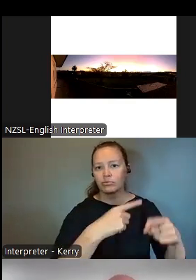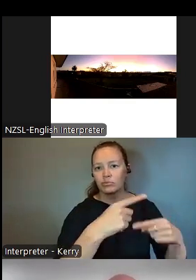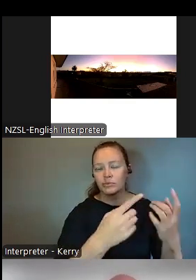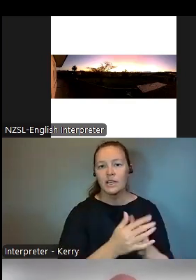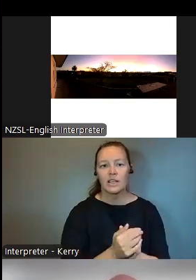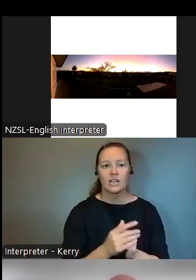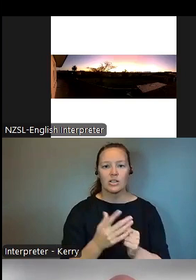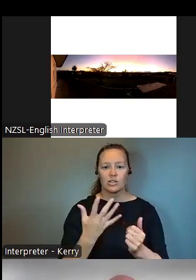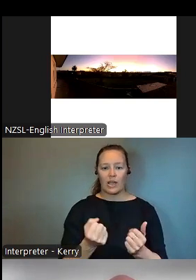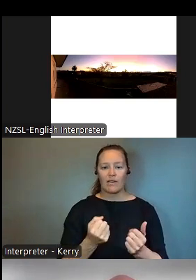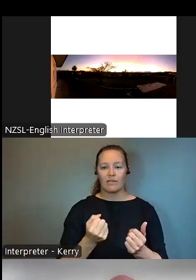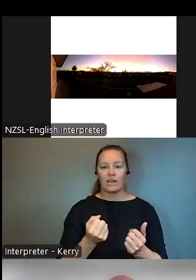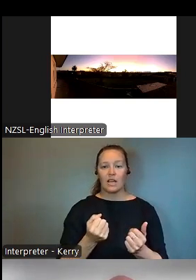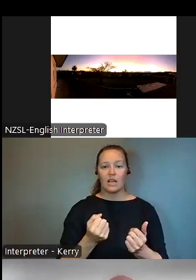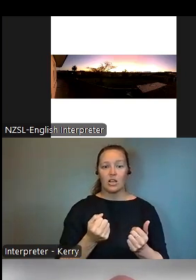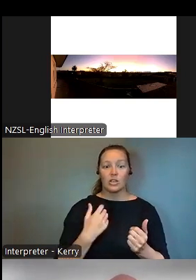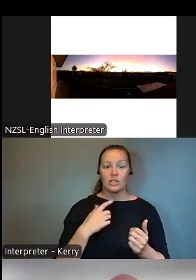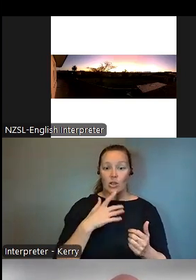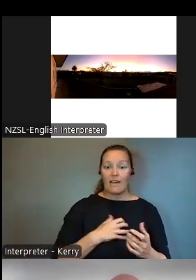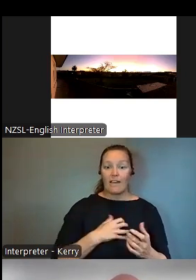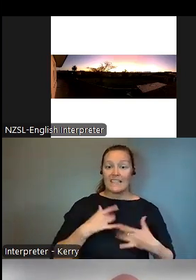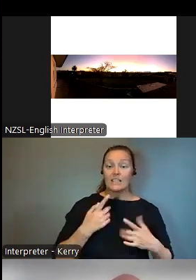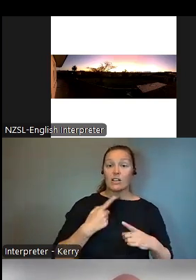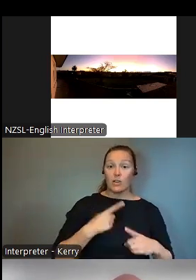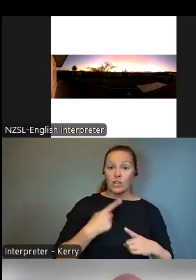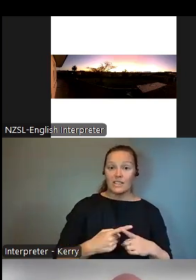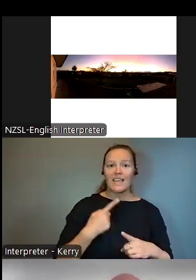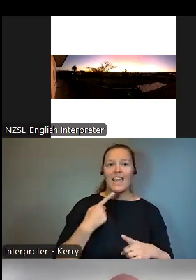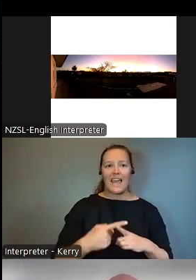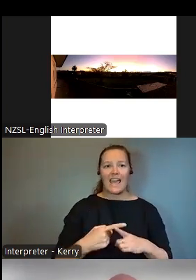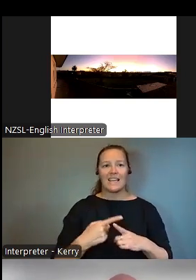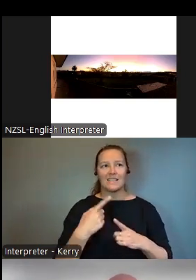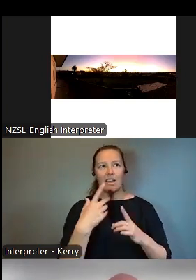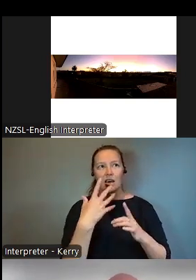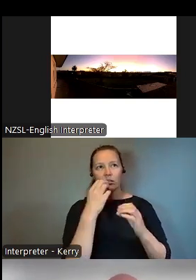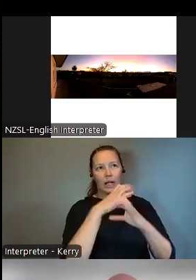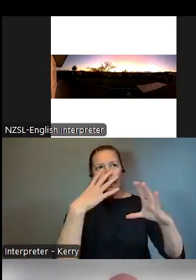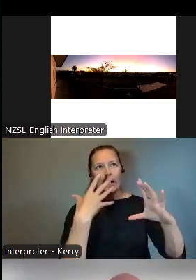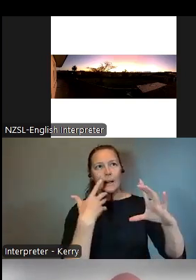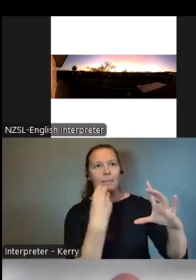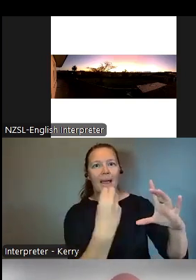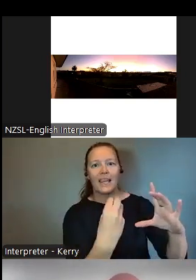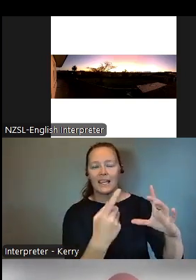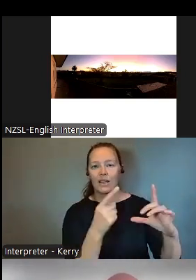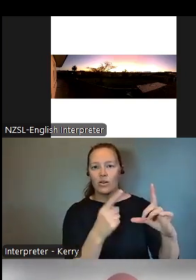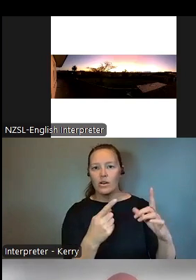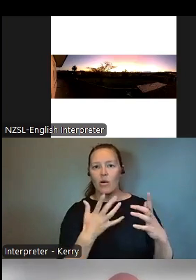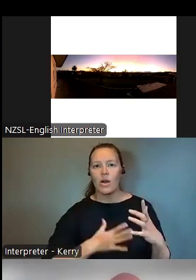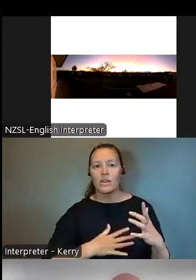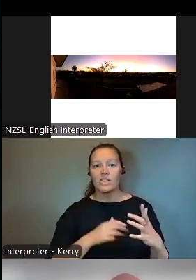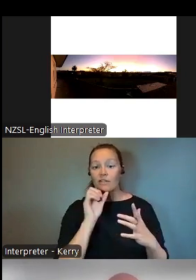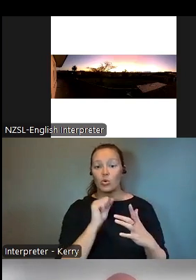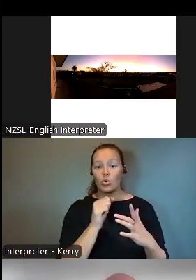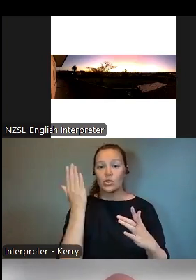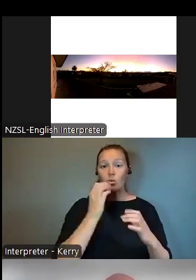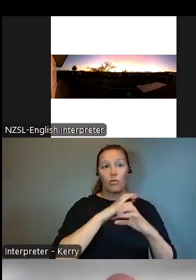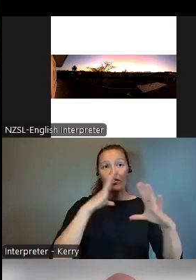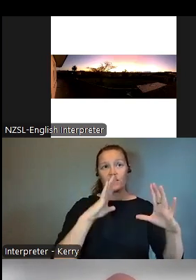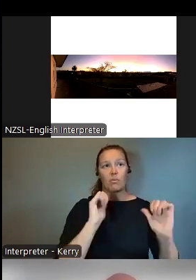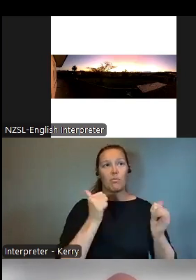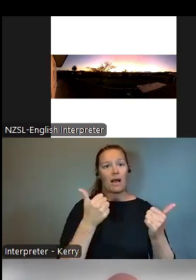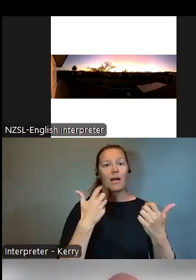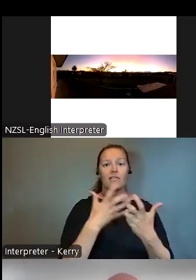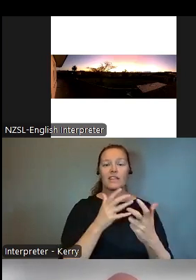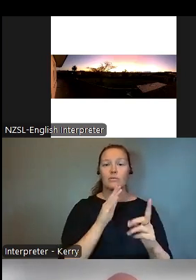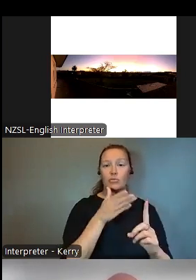urgency with your compelling vision. It could be your school vision. If your school vision is aspirational and fit for purpose, then that's a great thing